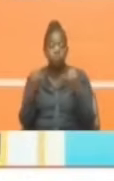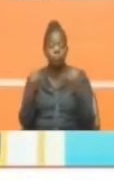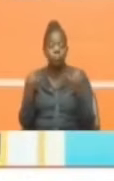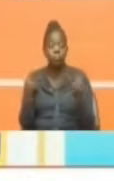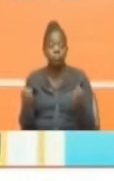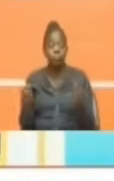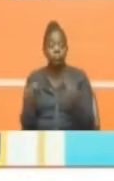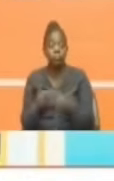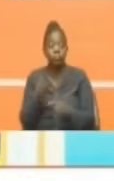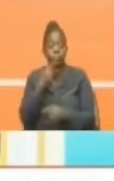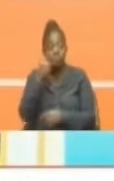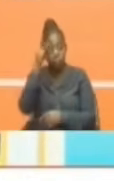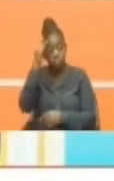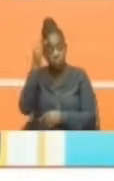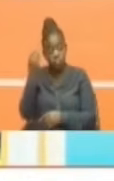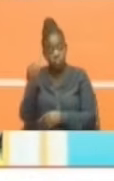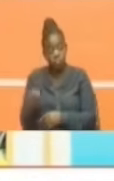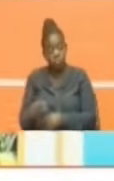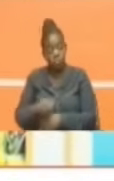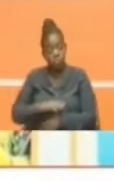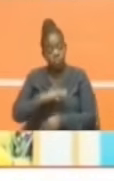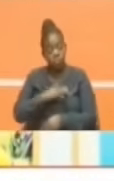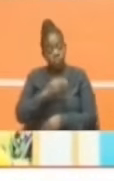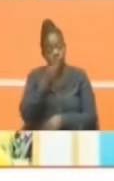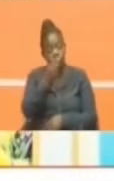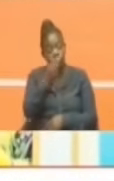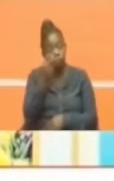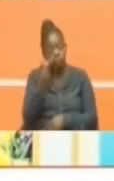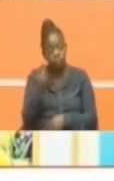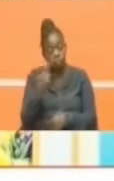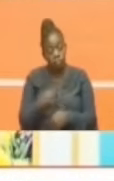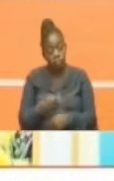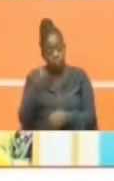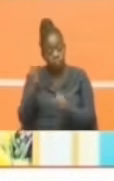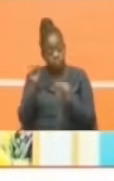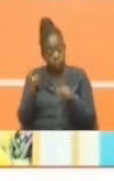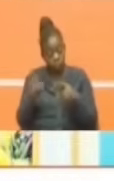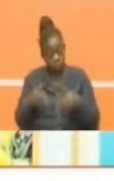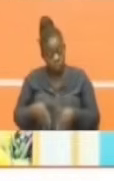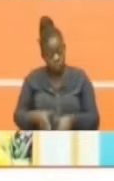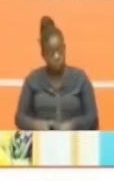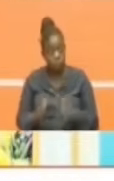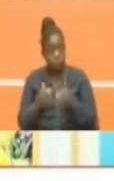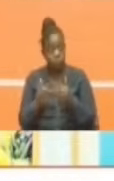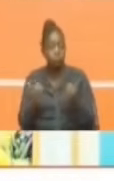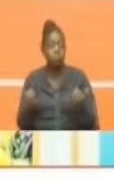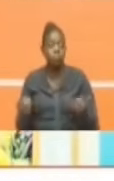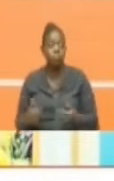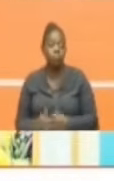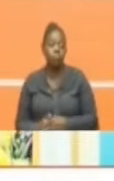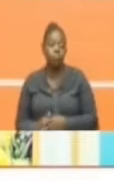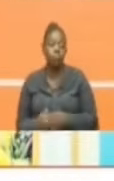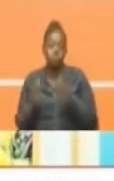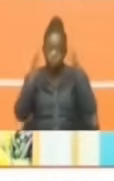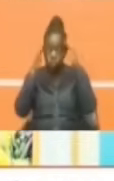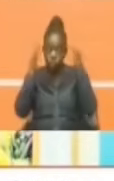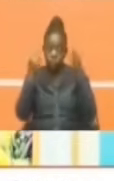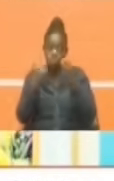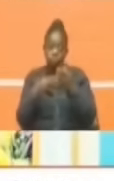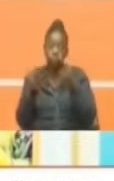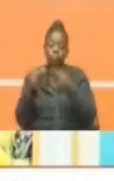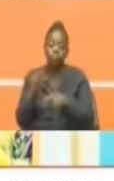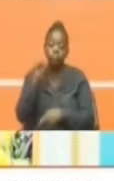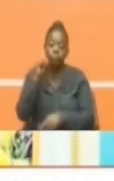On a very serious note as a parent, now I'm 62. When you are able to produce those kids, you don't know what is there